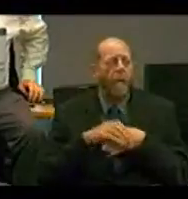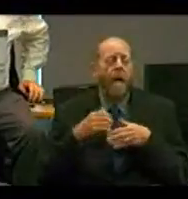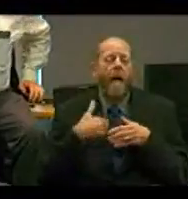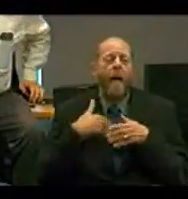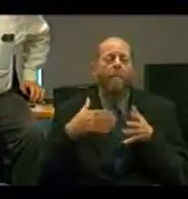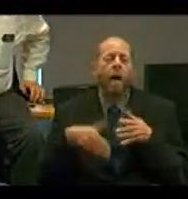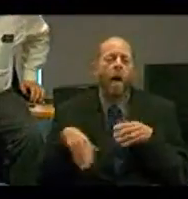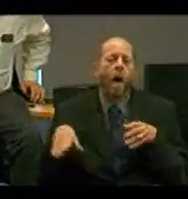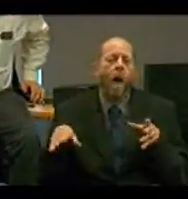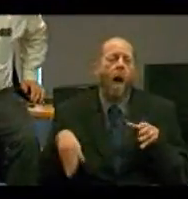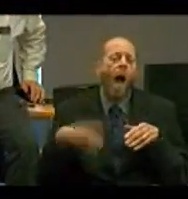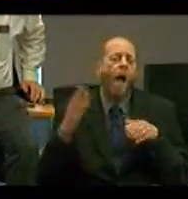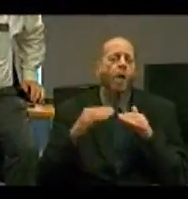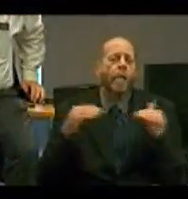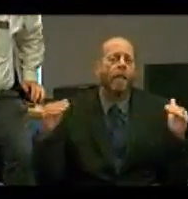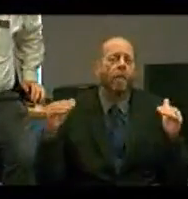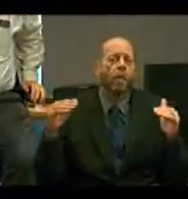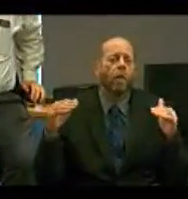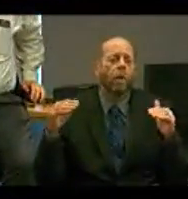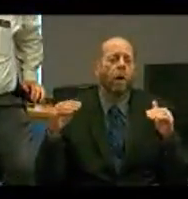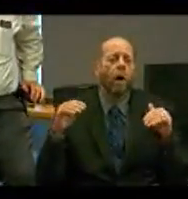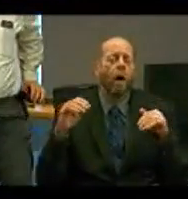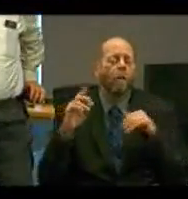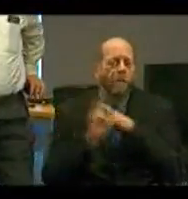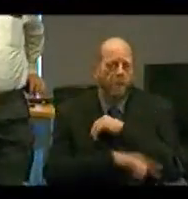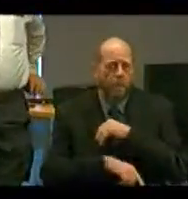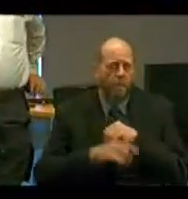much higher levels of discipline